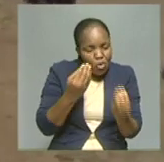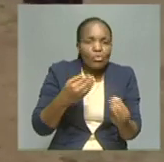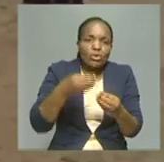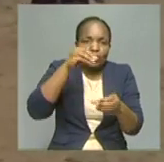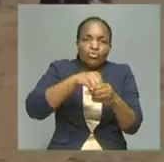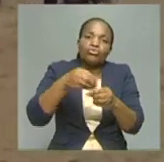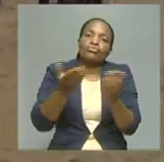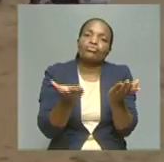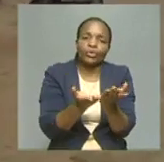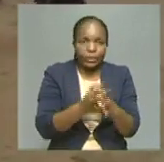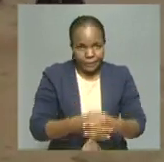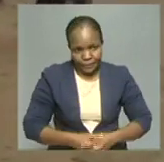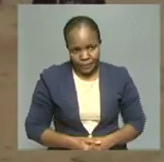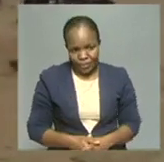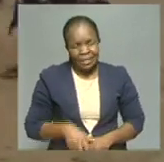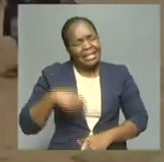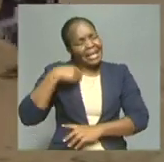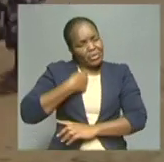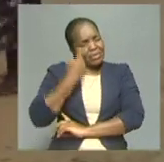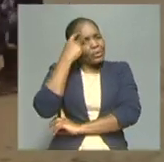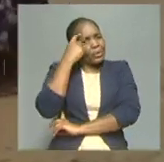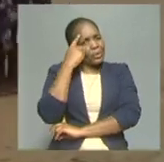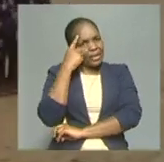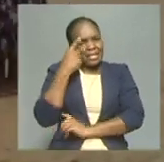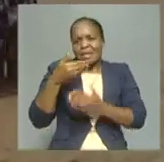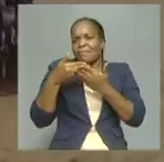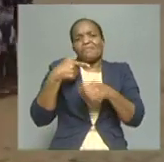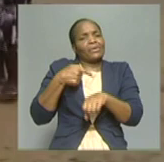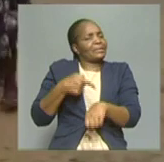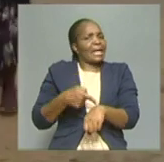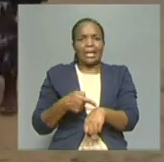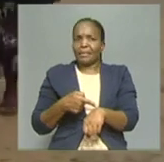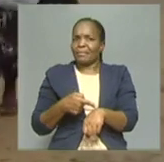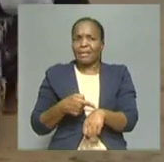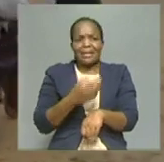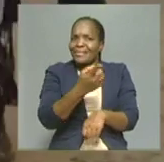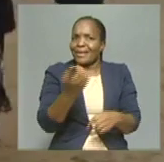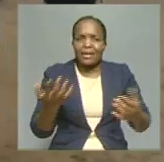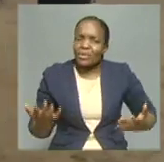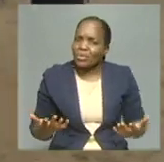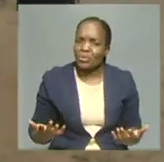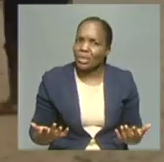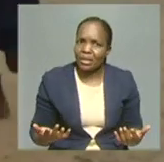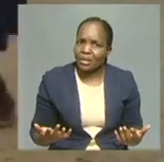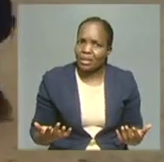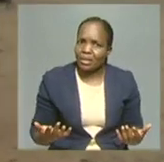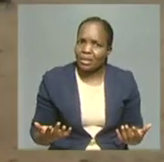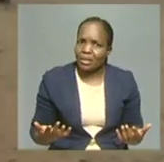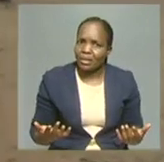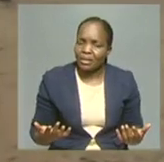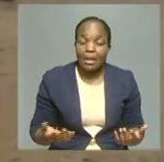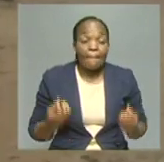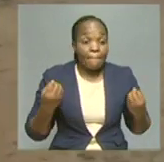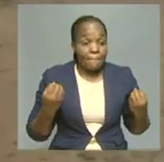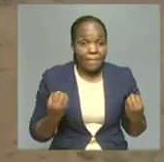children. Then one wonders as to where were those parents last year when the schools were doing the placement. Majority